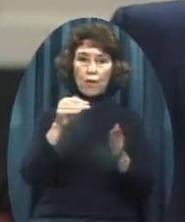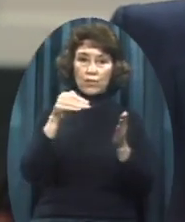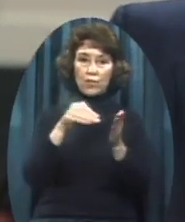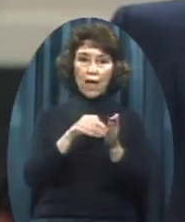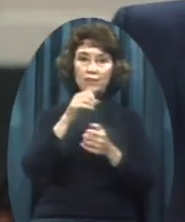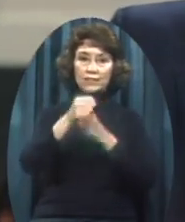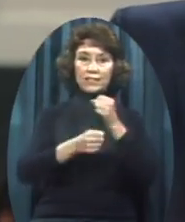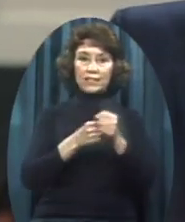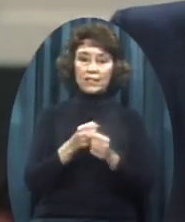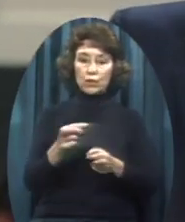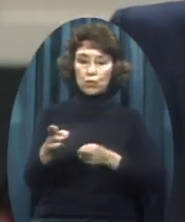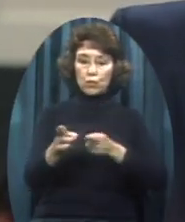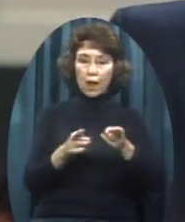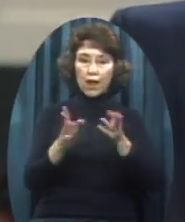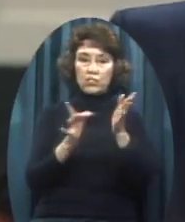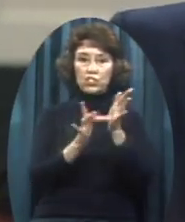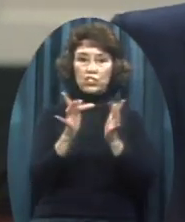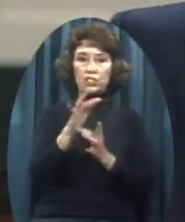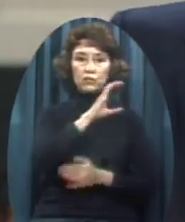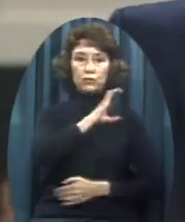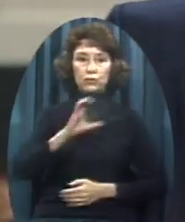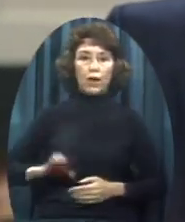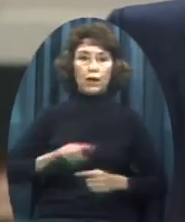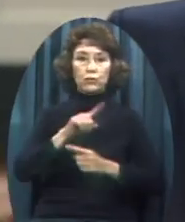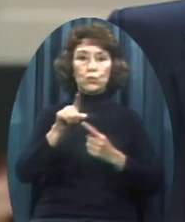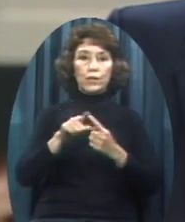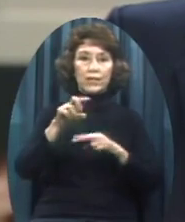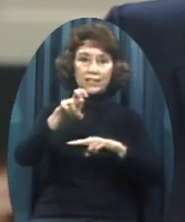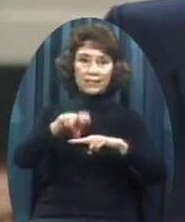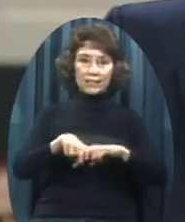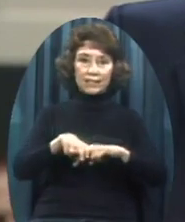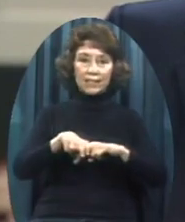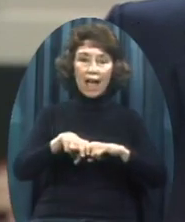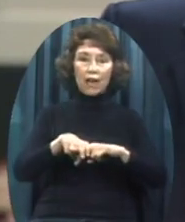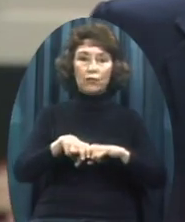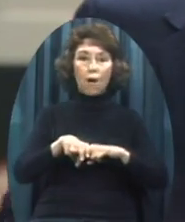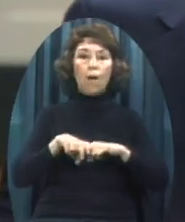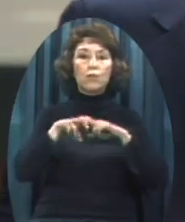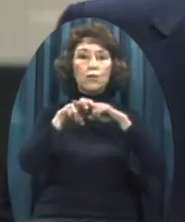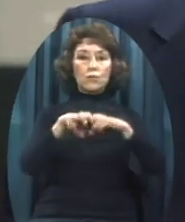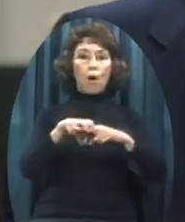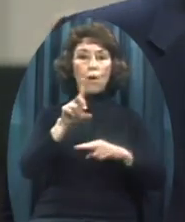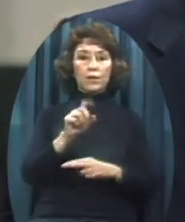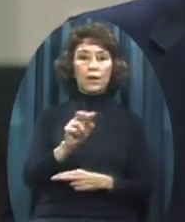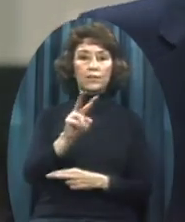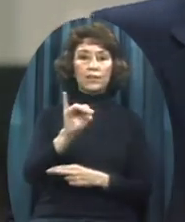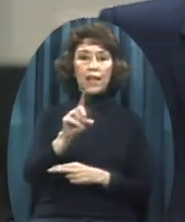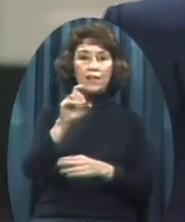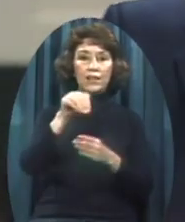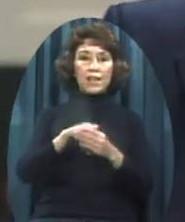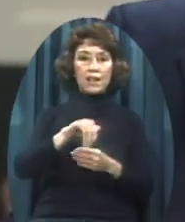Christ when he sits down upon the throne of David in Jerusalem. That will occur, that is, the